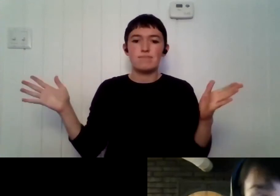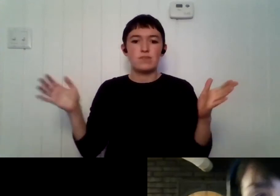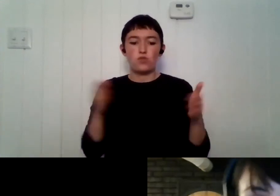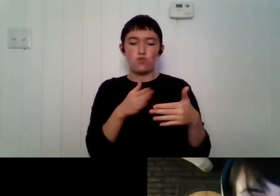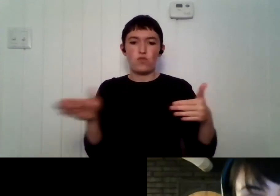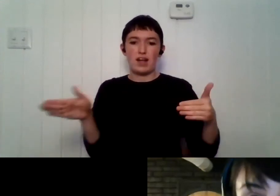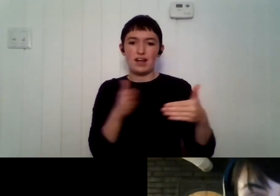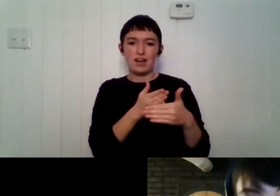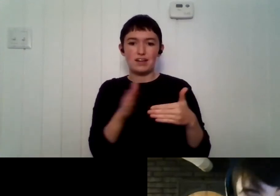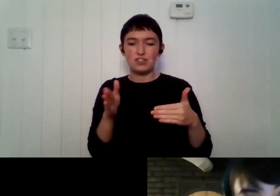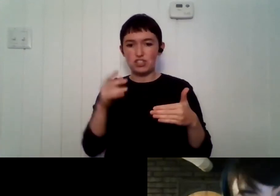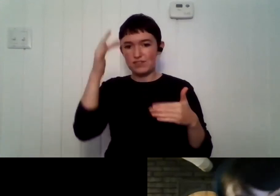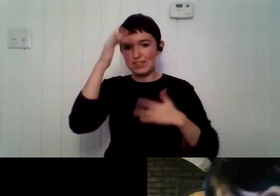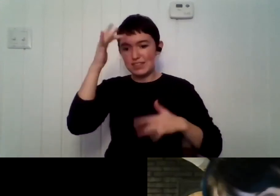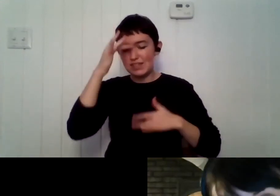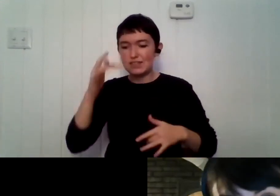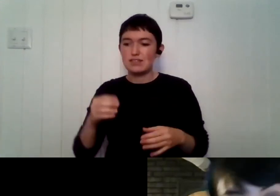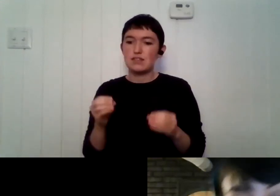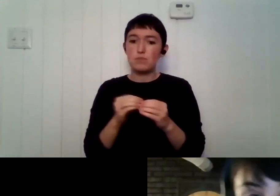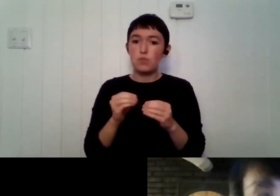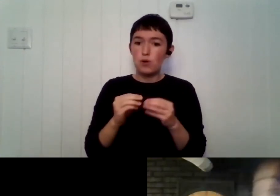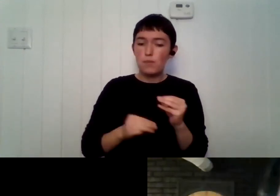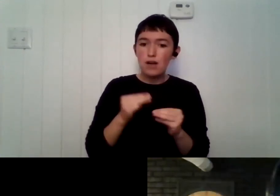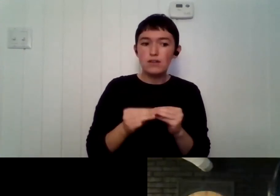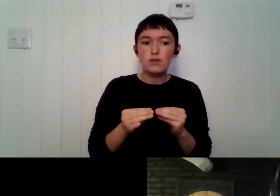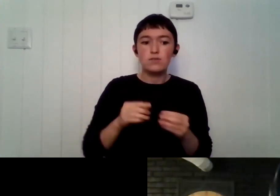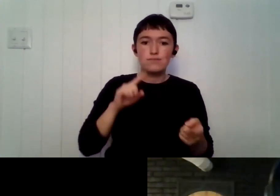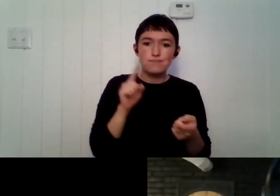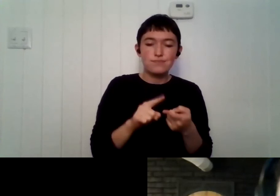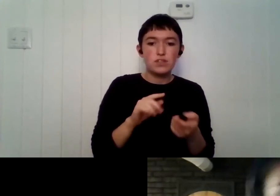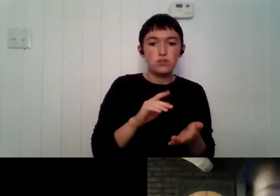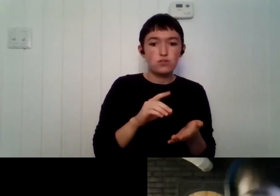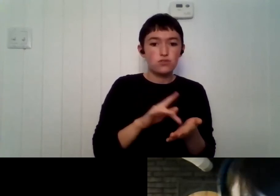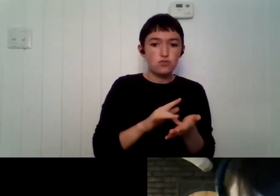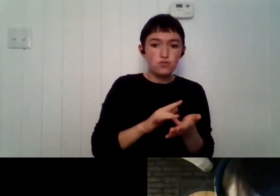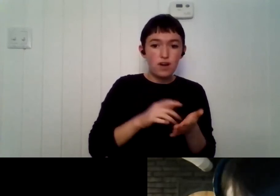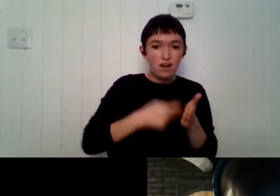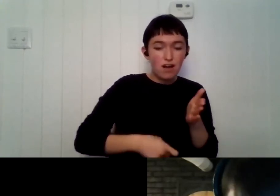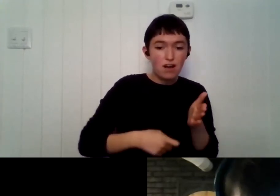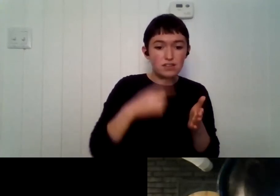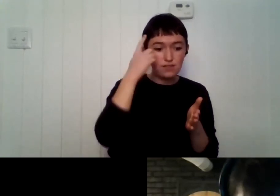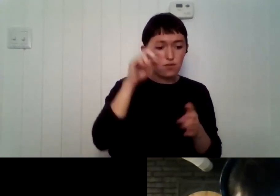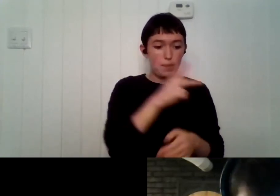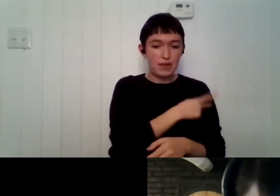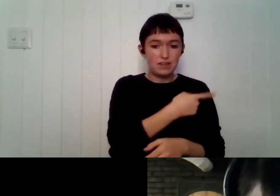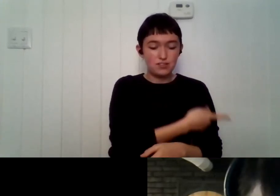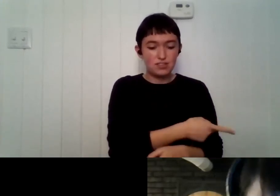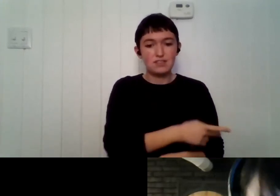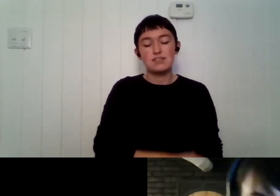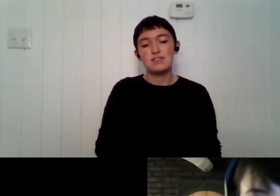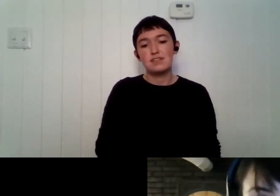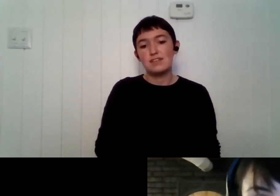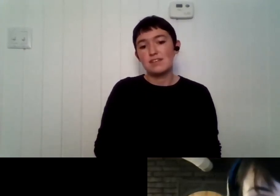a lot more molecules, possibly lower the cost also of drugs to patients, and